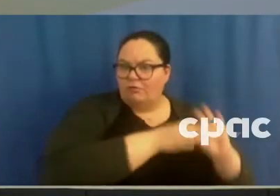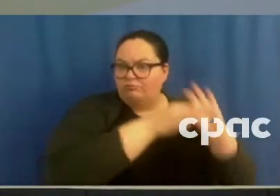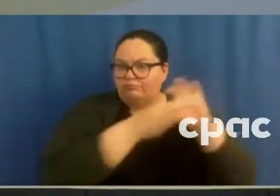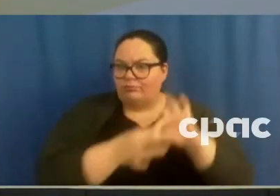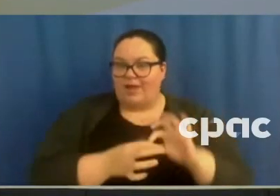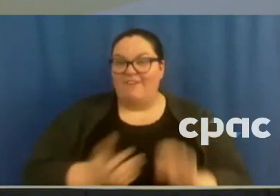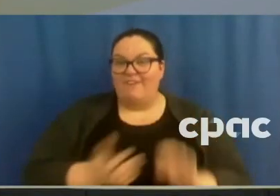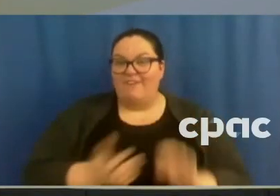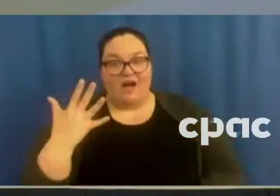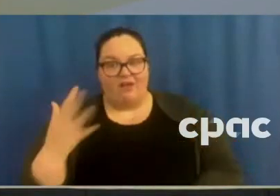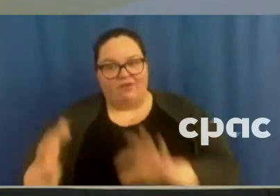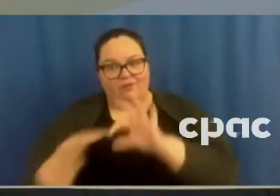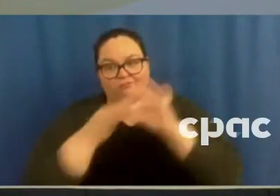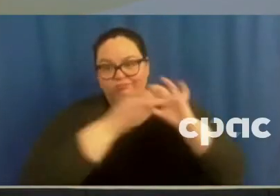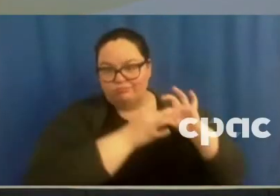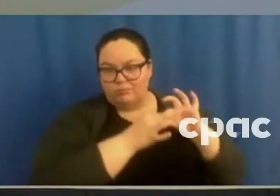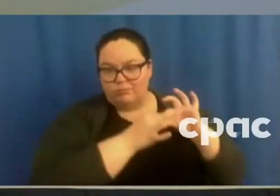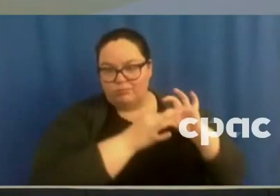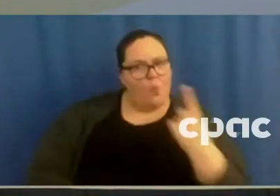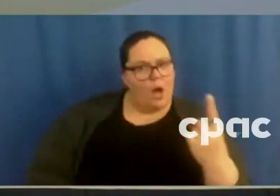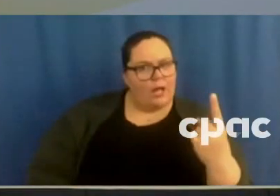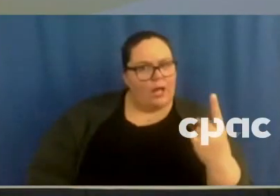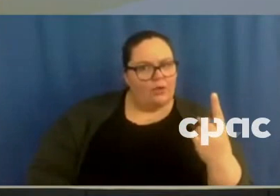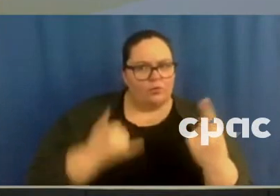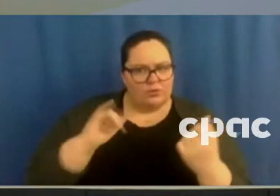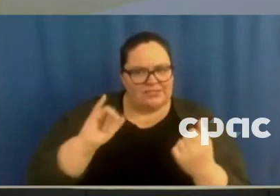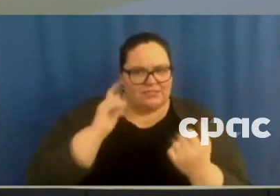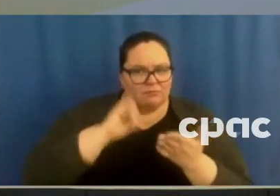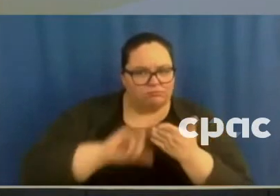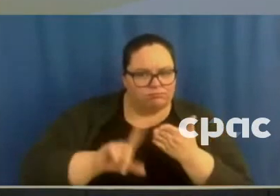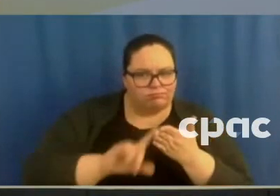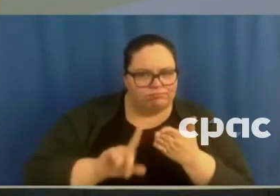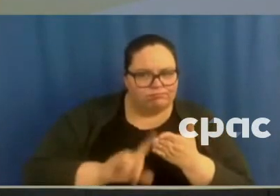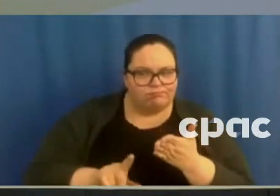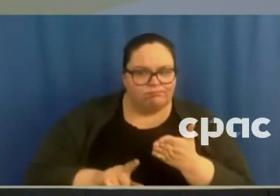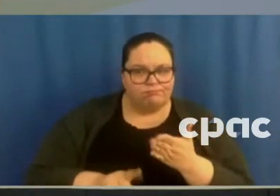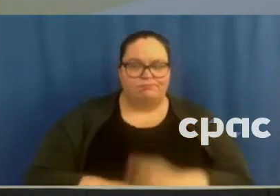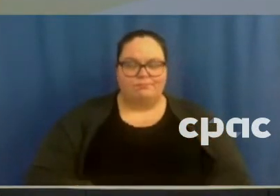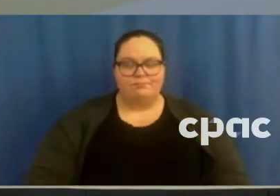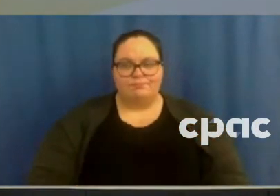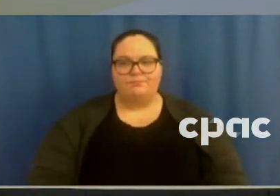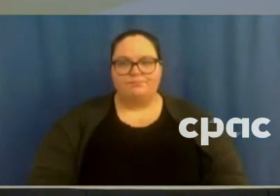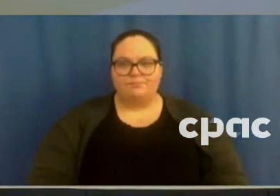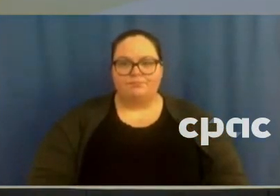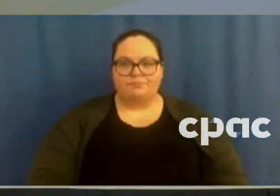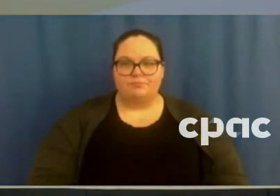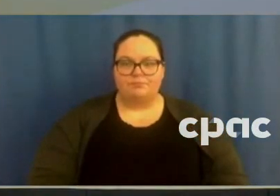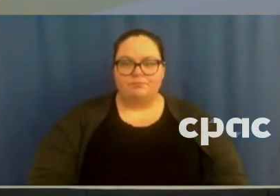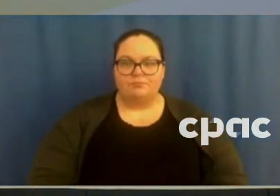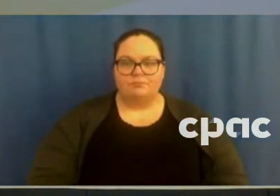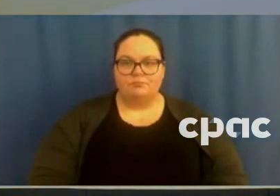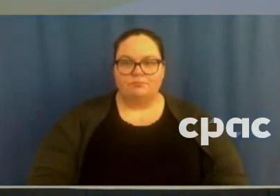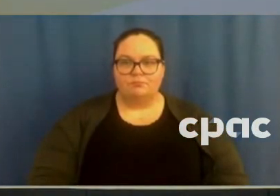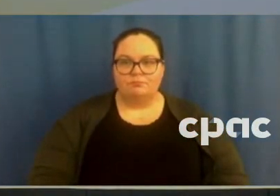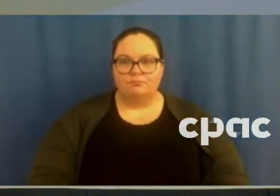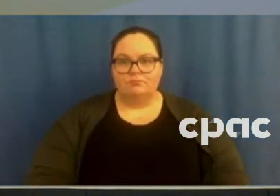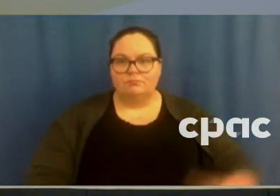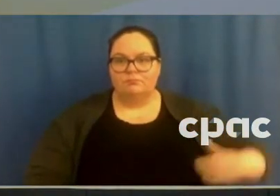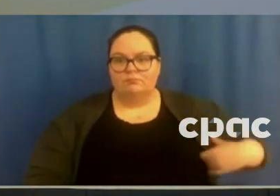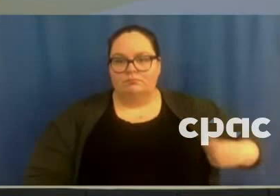to them as either close contacts or contacts of the contact.